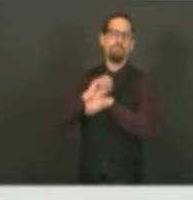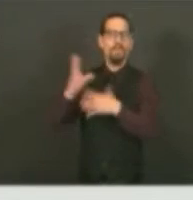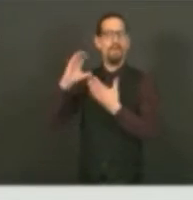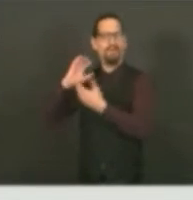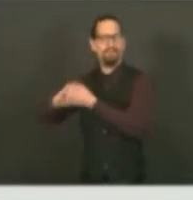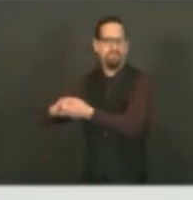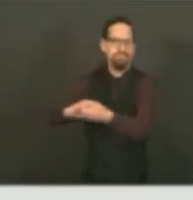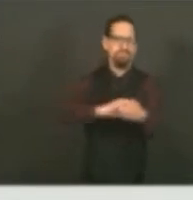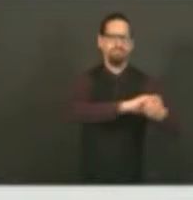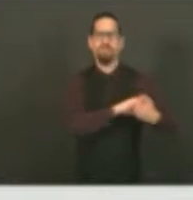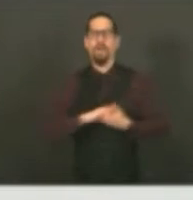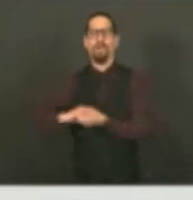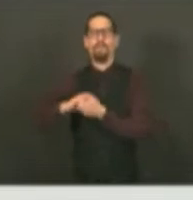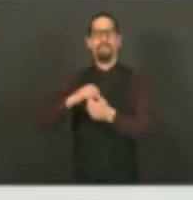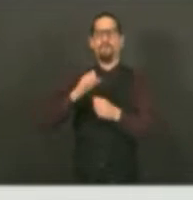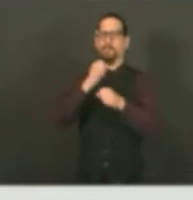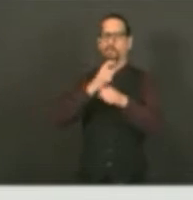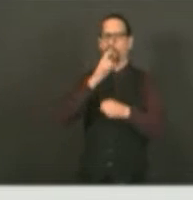the